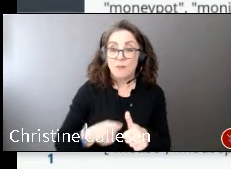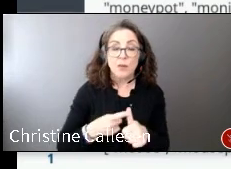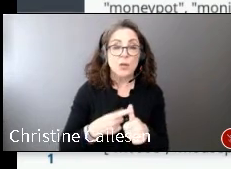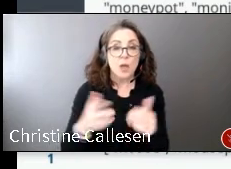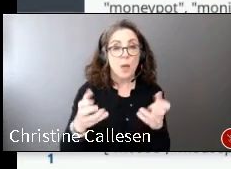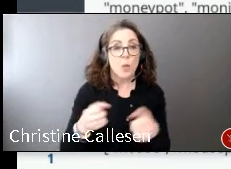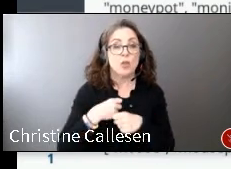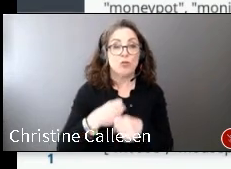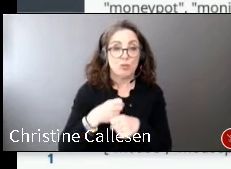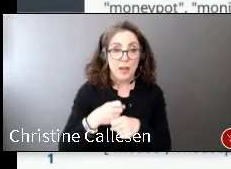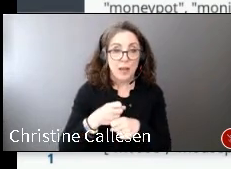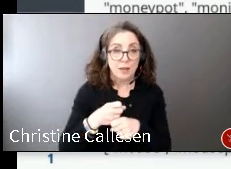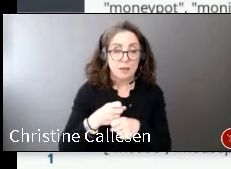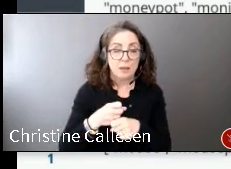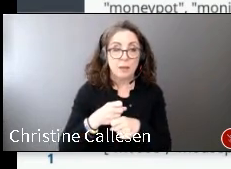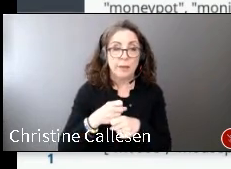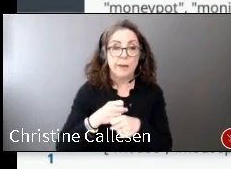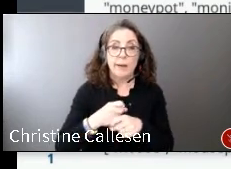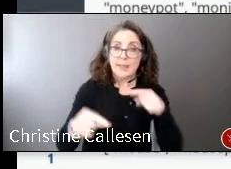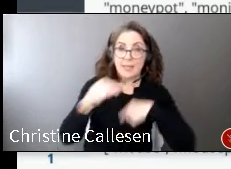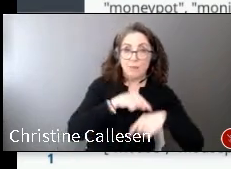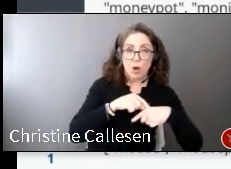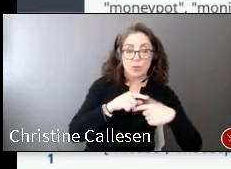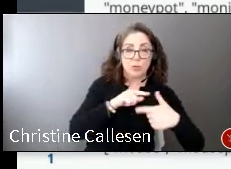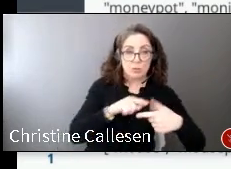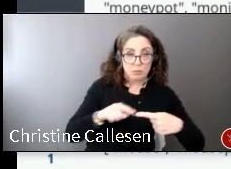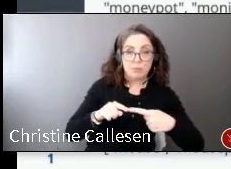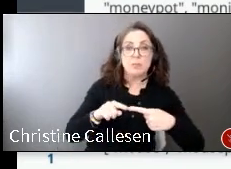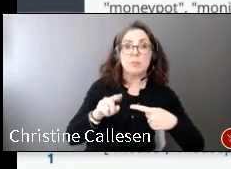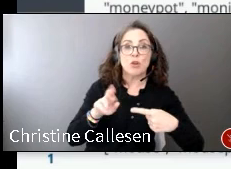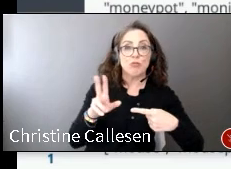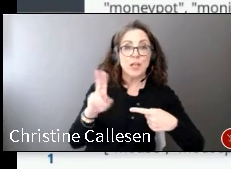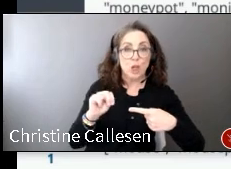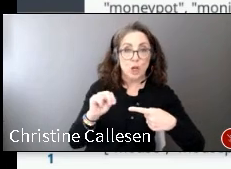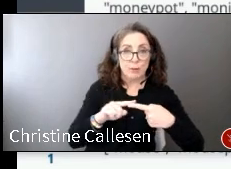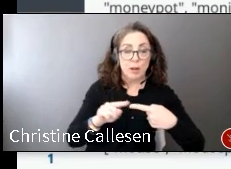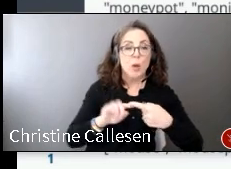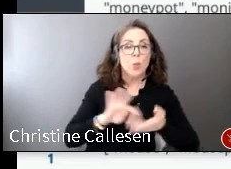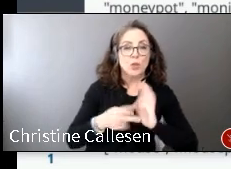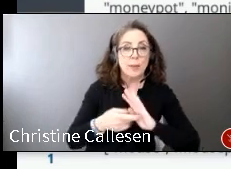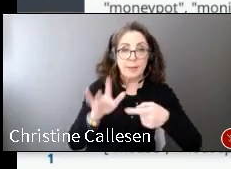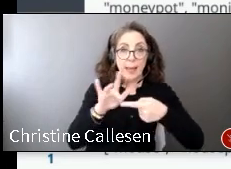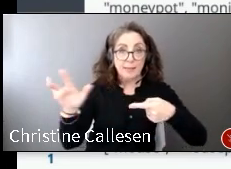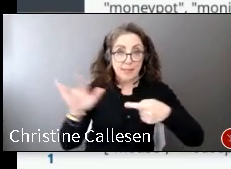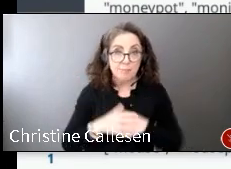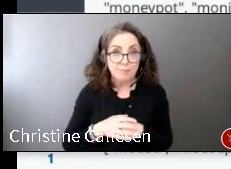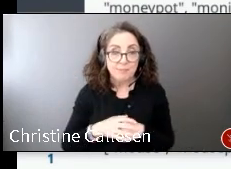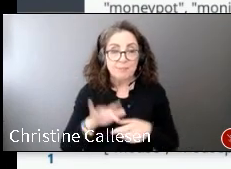create a default return result, which is an empty array, an empty